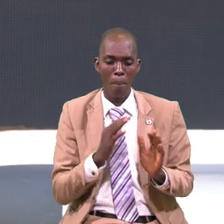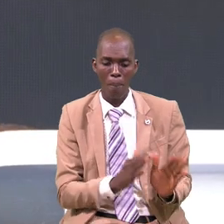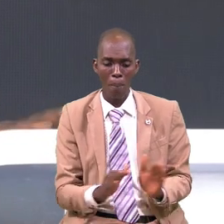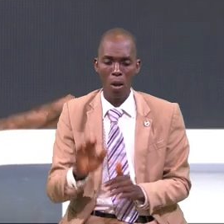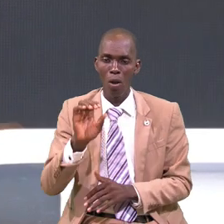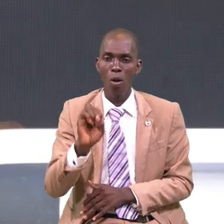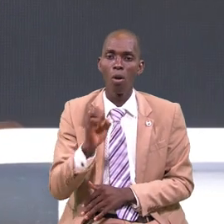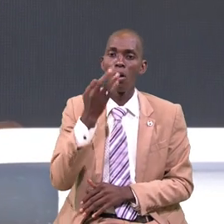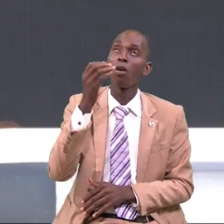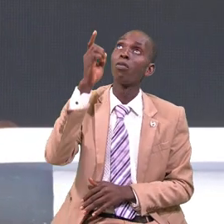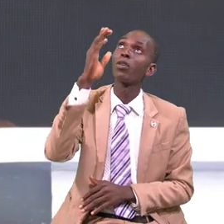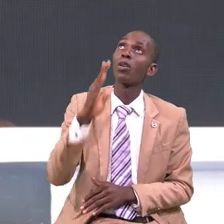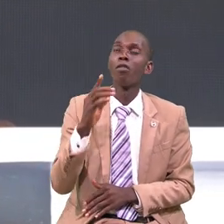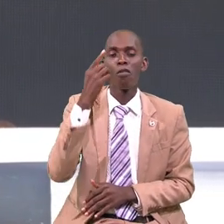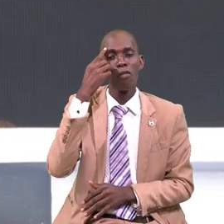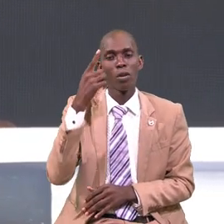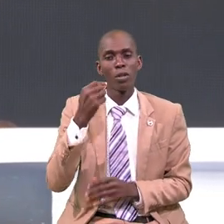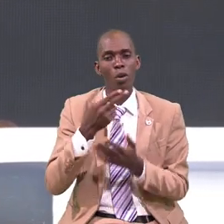godly.